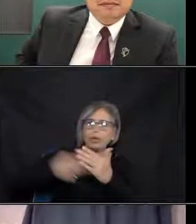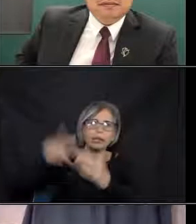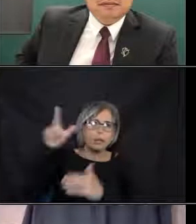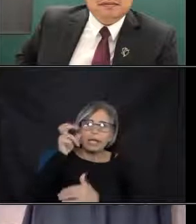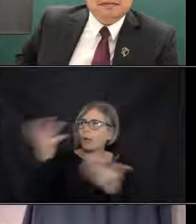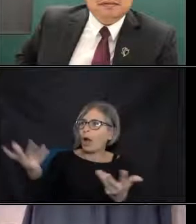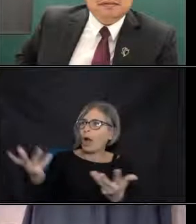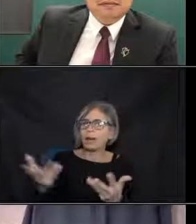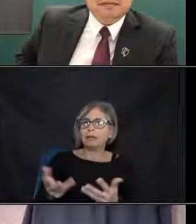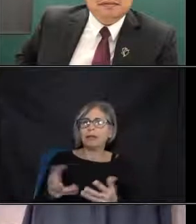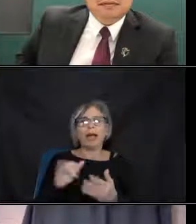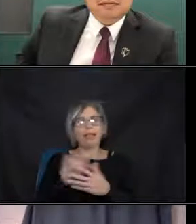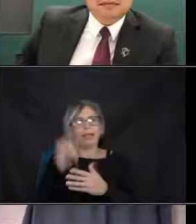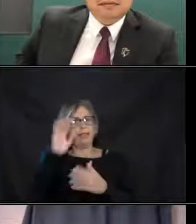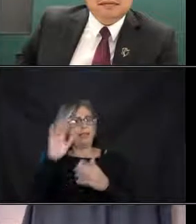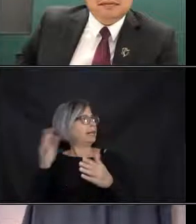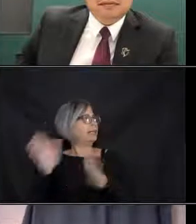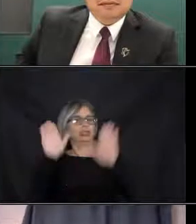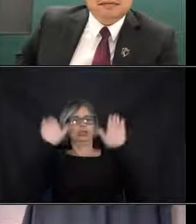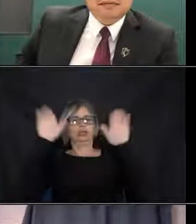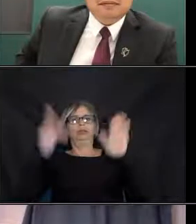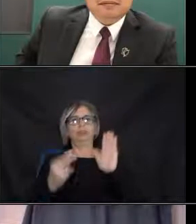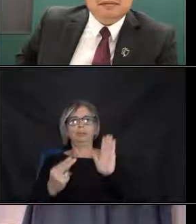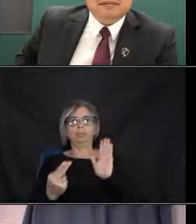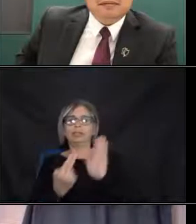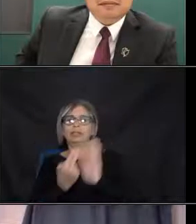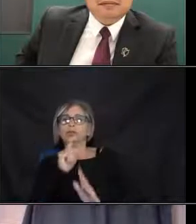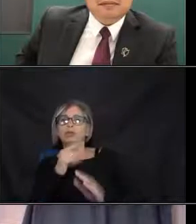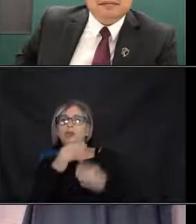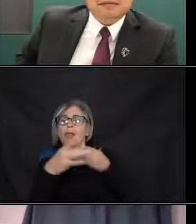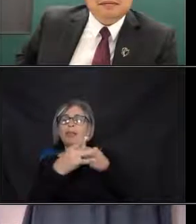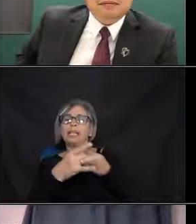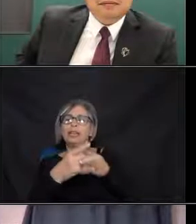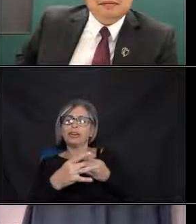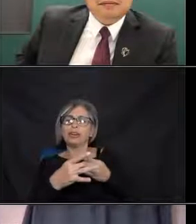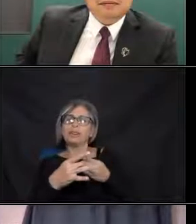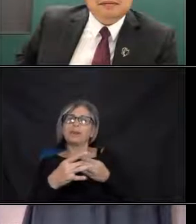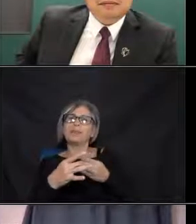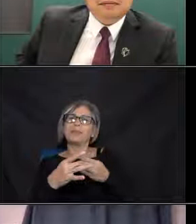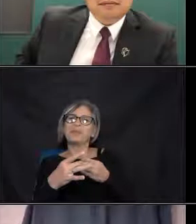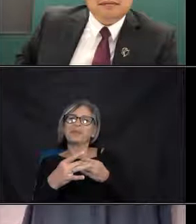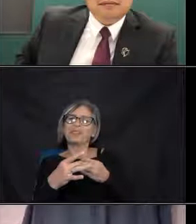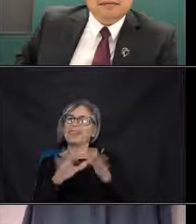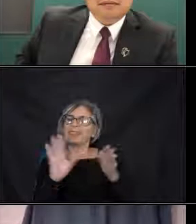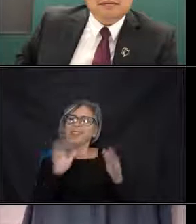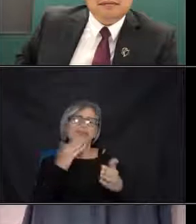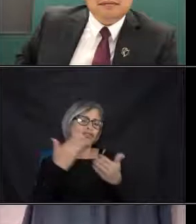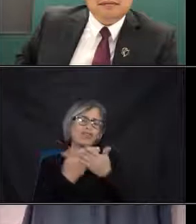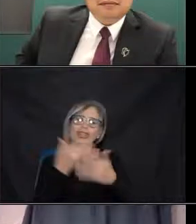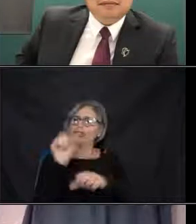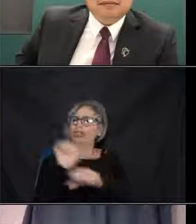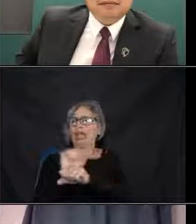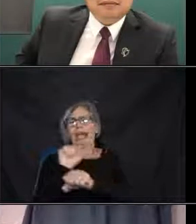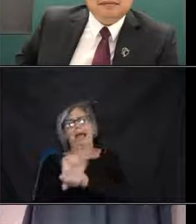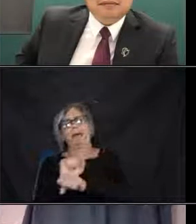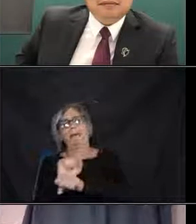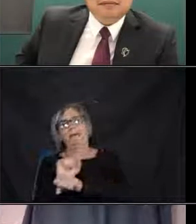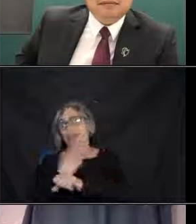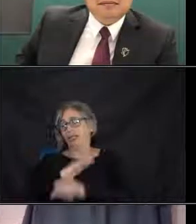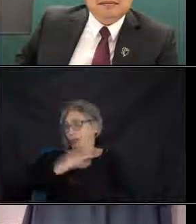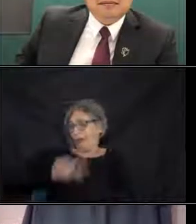that's the mark of a true leader and of somebody who is, good at their job, where they admit